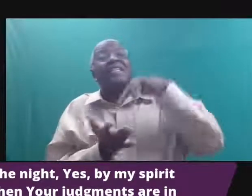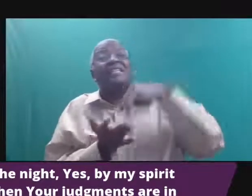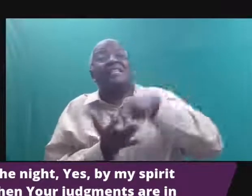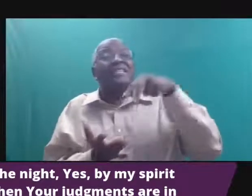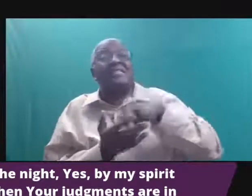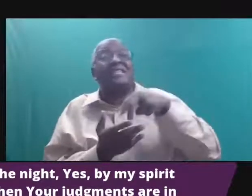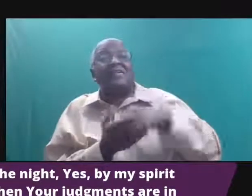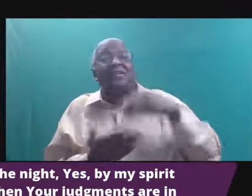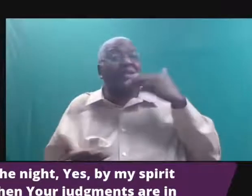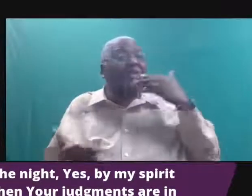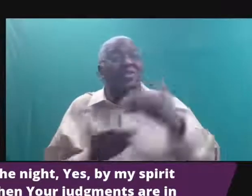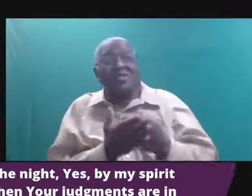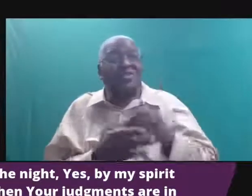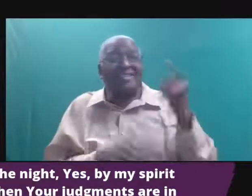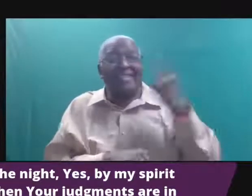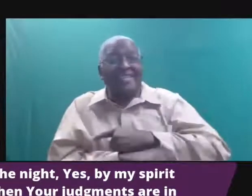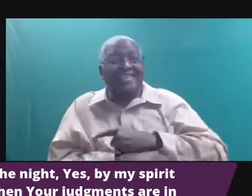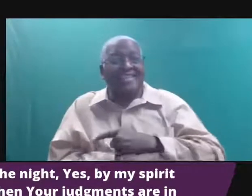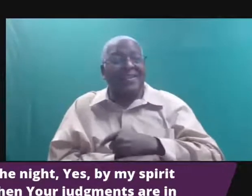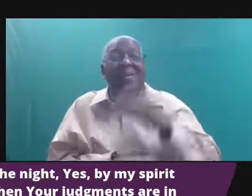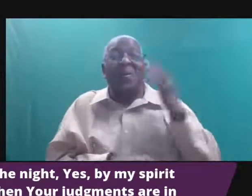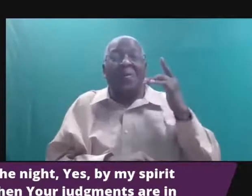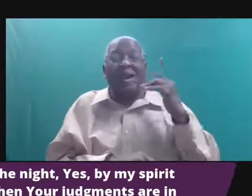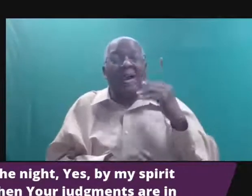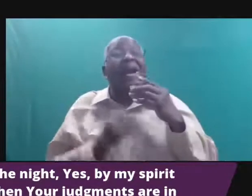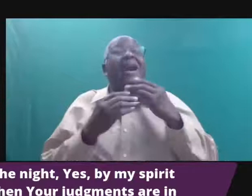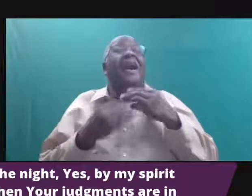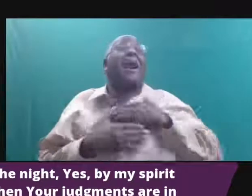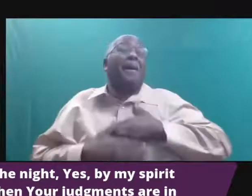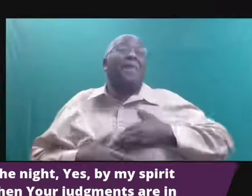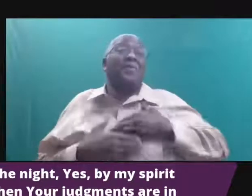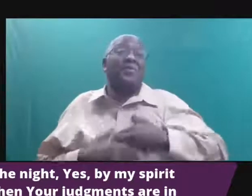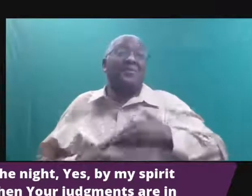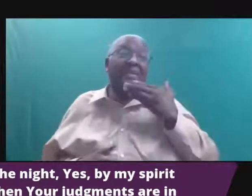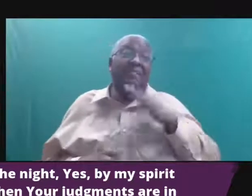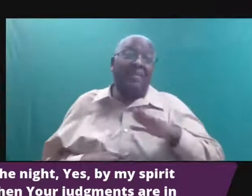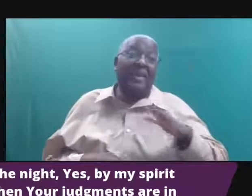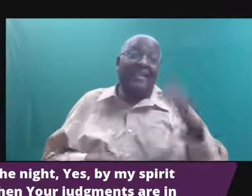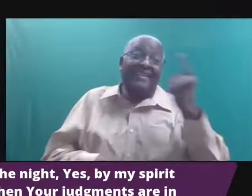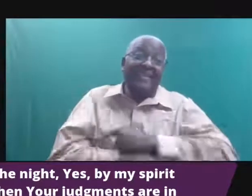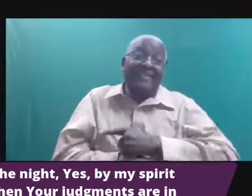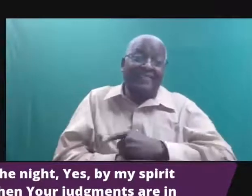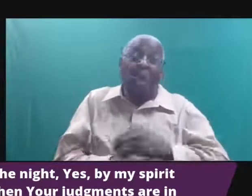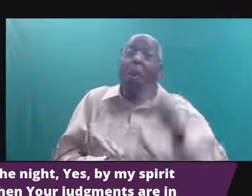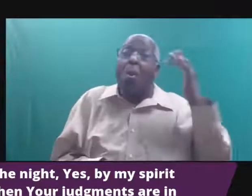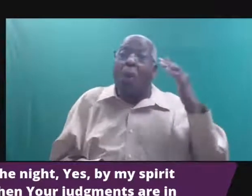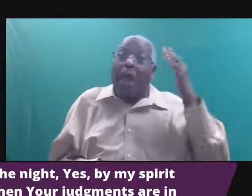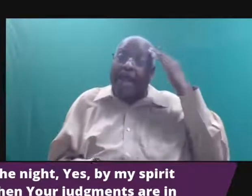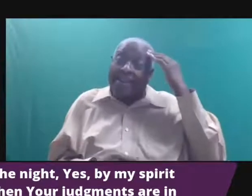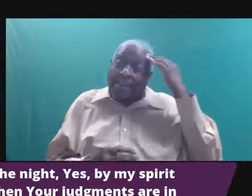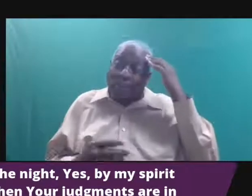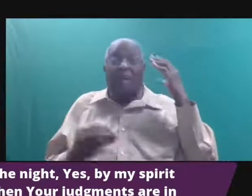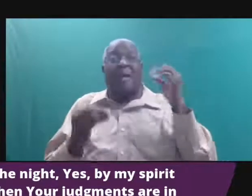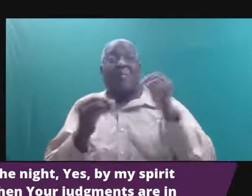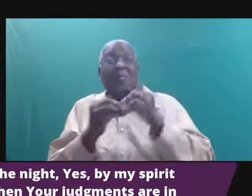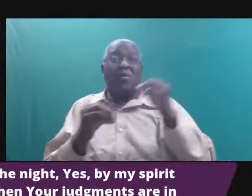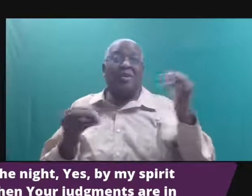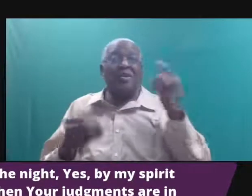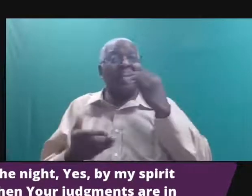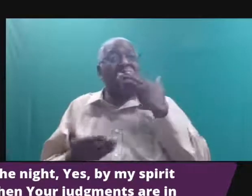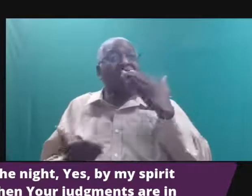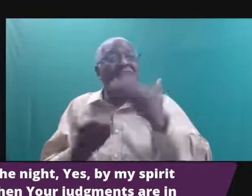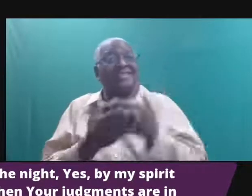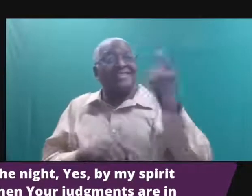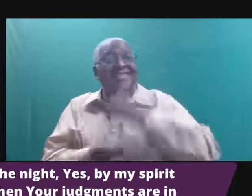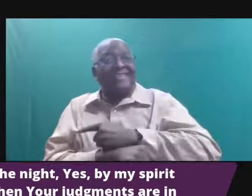make me appreciate the good days and expect more good days. Okay. I'm trying not to run, but I got one more to